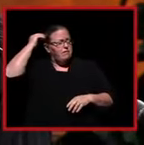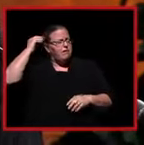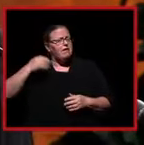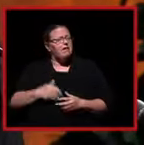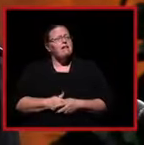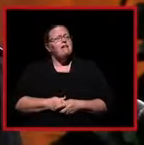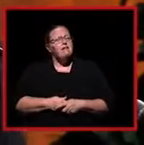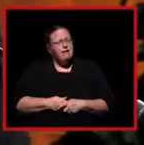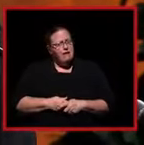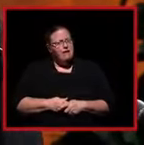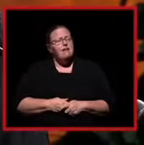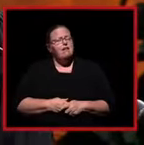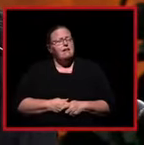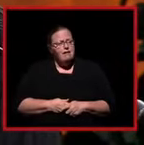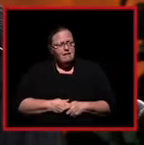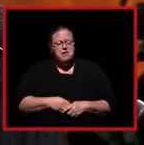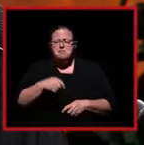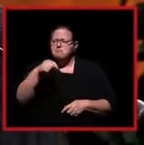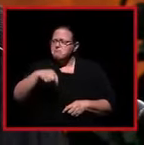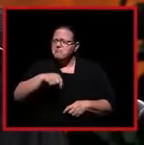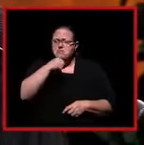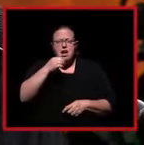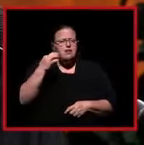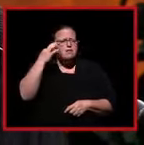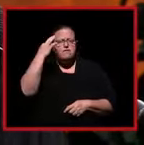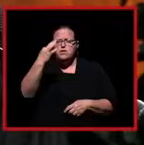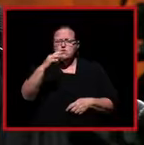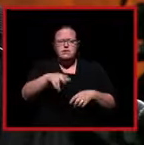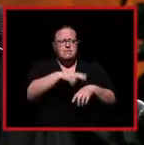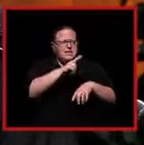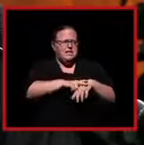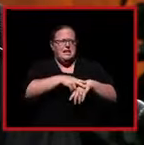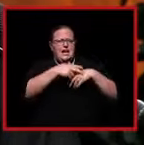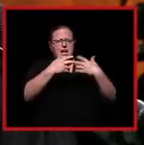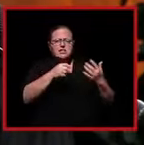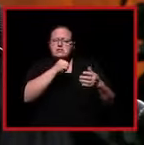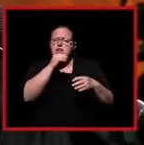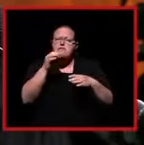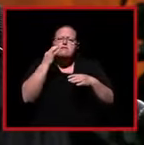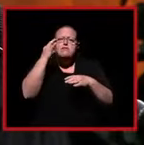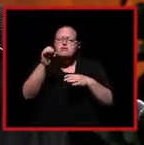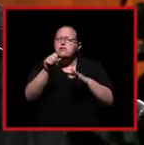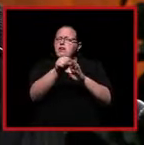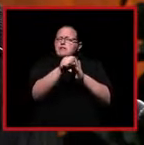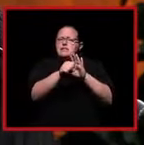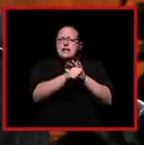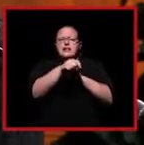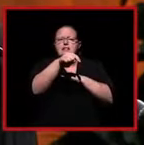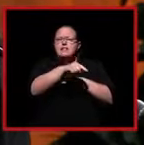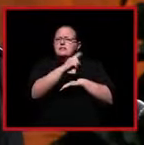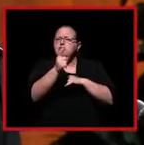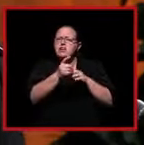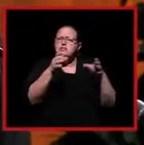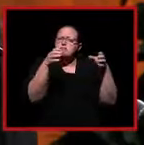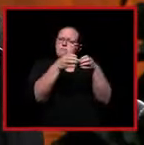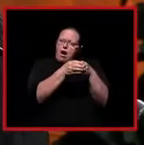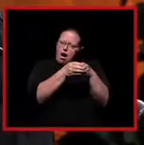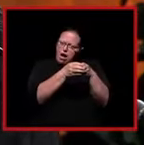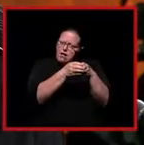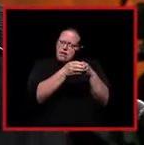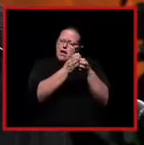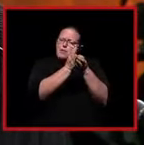I thought, this is not the future of our country or our state. This is only a very small